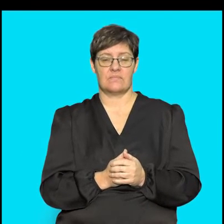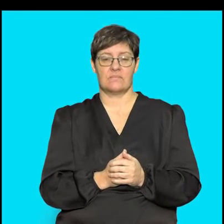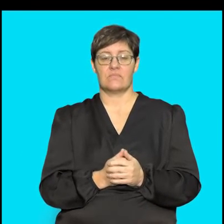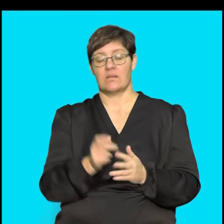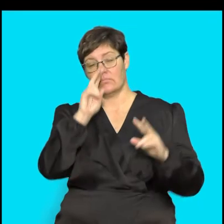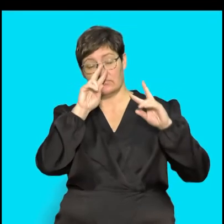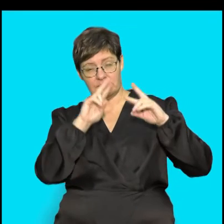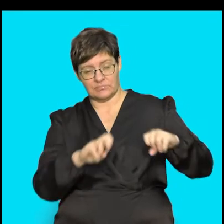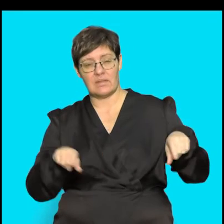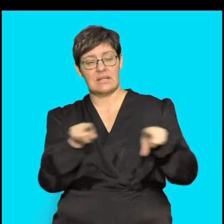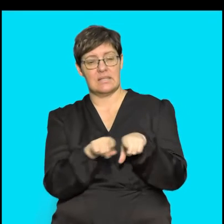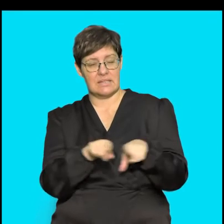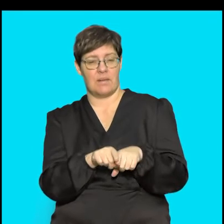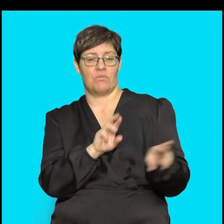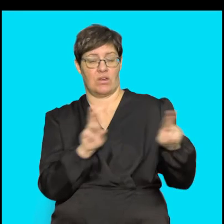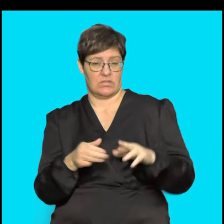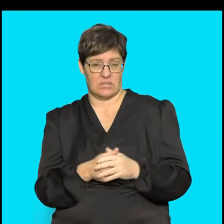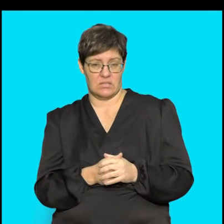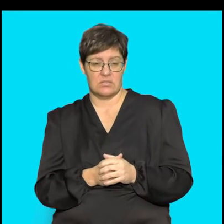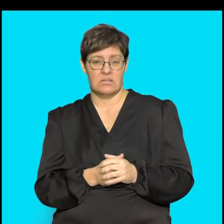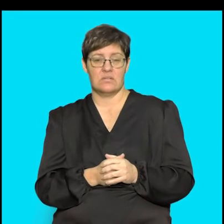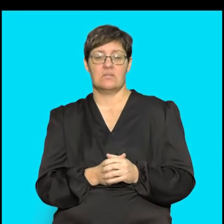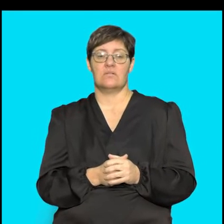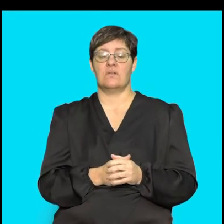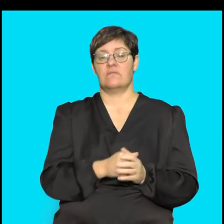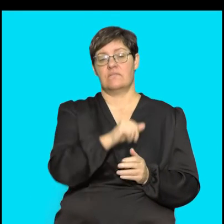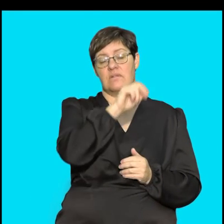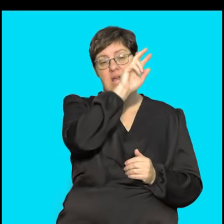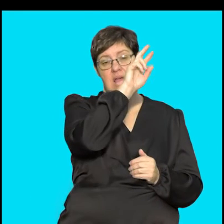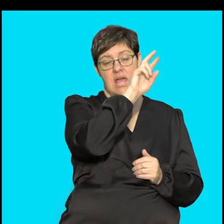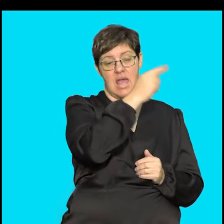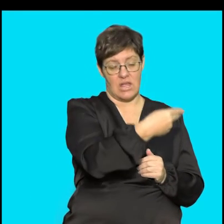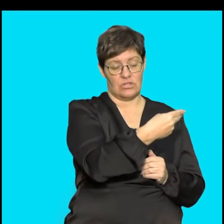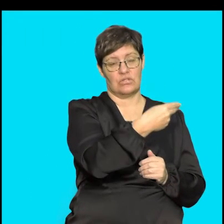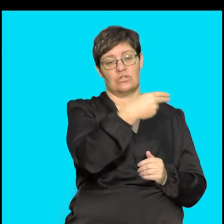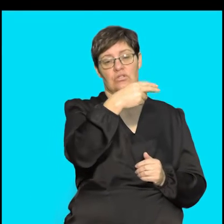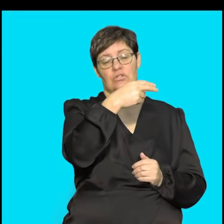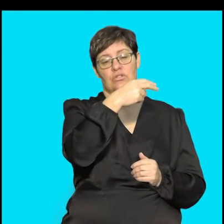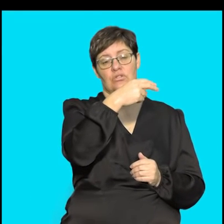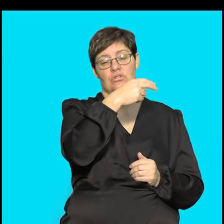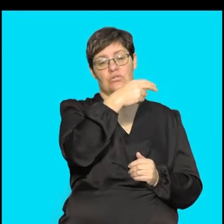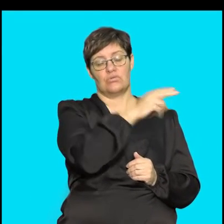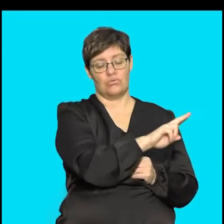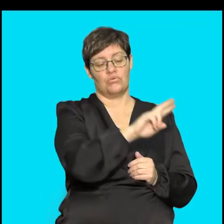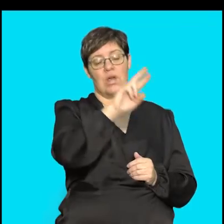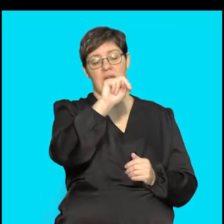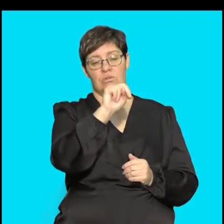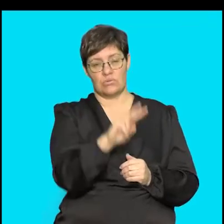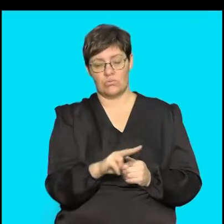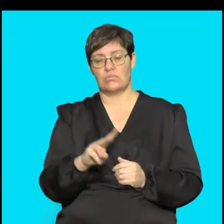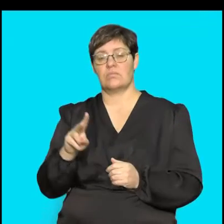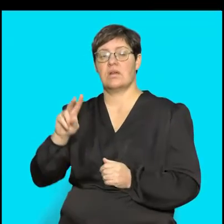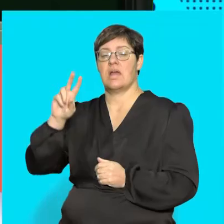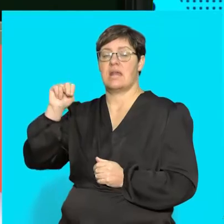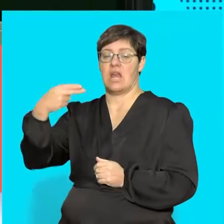Now we're going to investigate the same reaction of nitrogen, hydrogen and ammonia, where ammonia